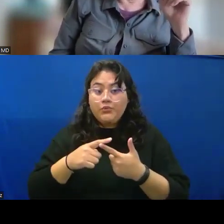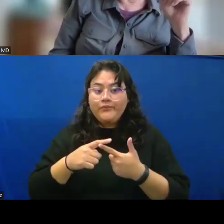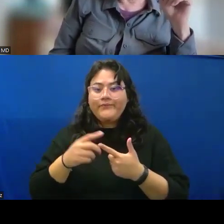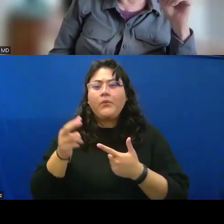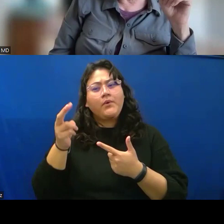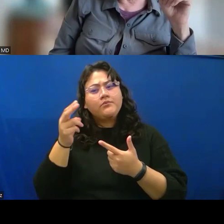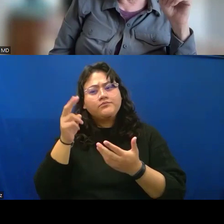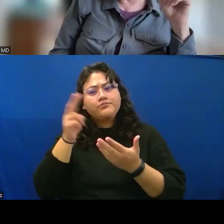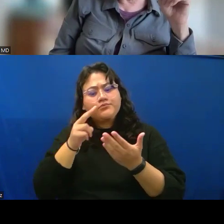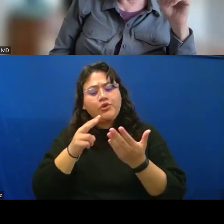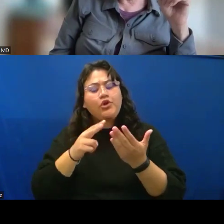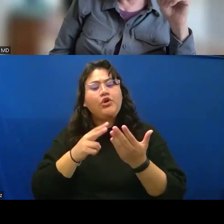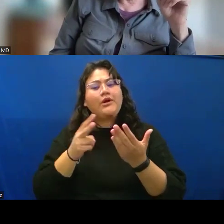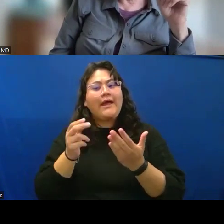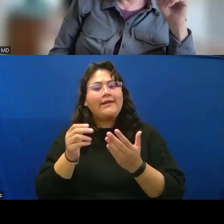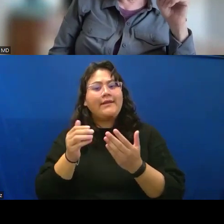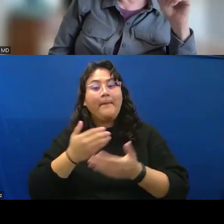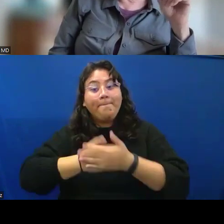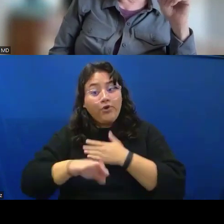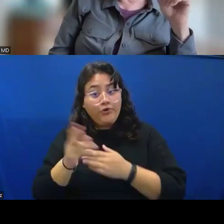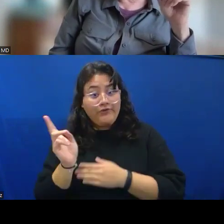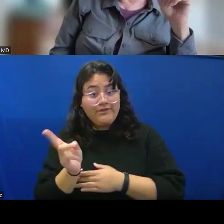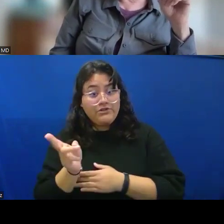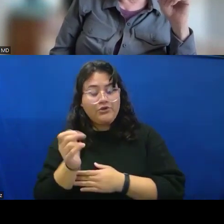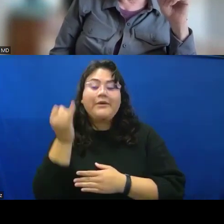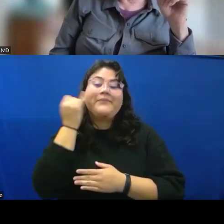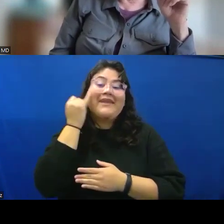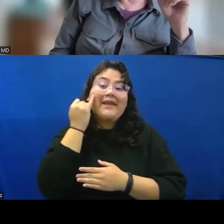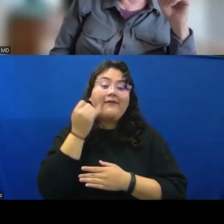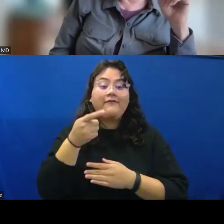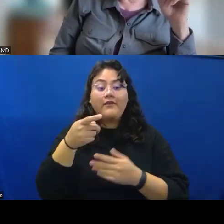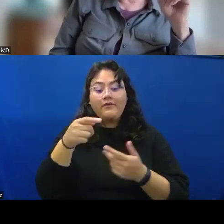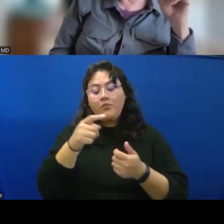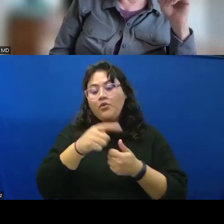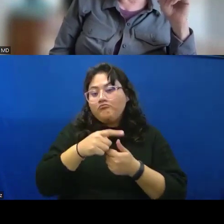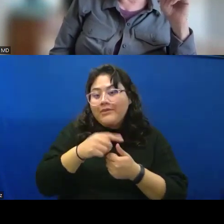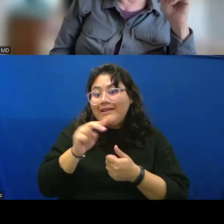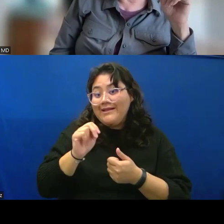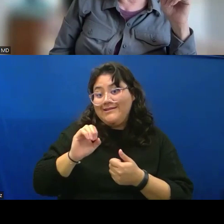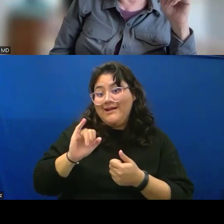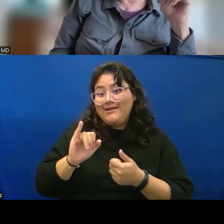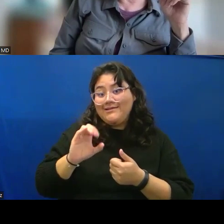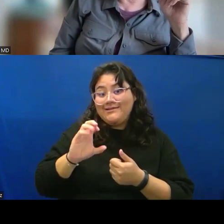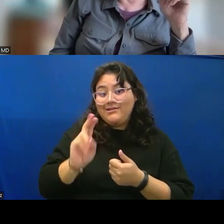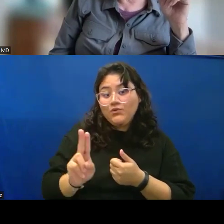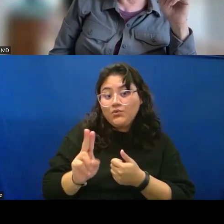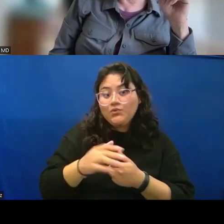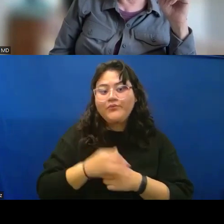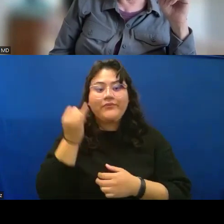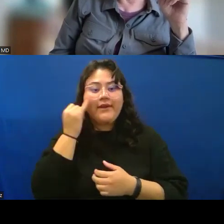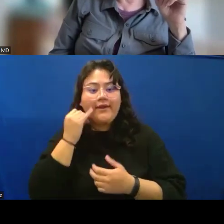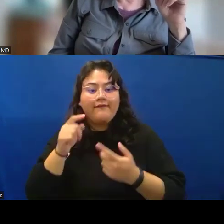certain infections at birth? There's a long list of different factors related to